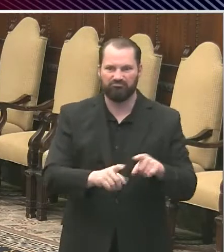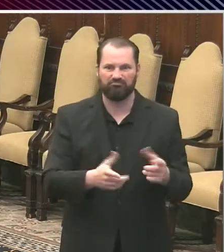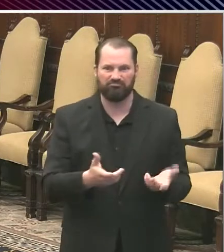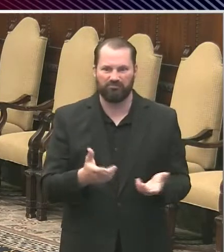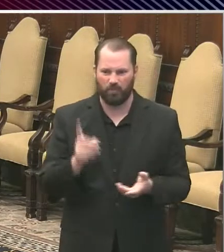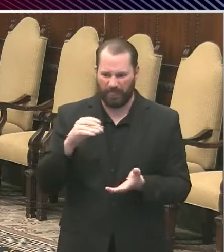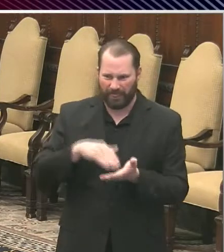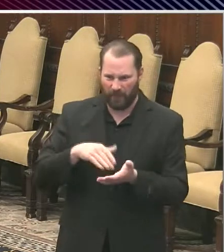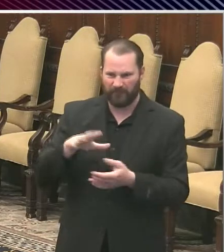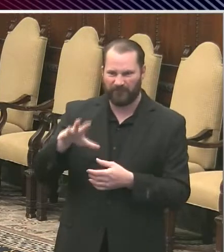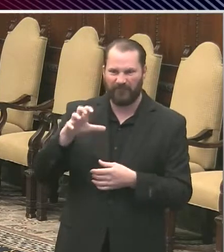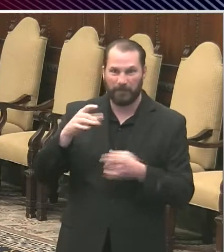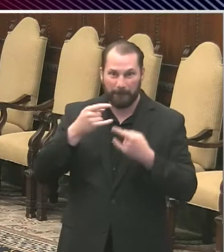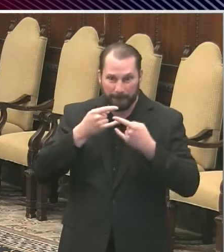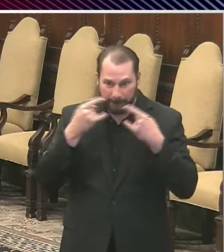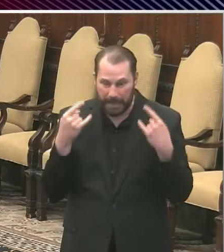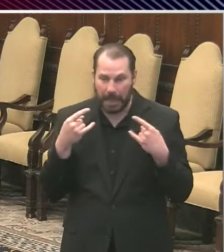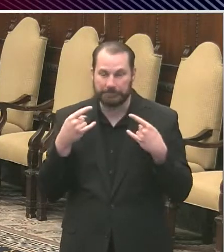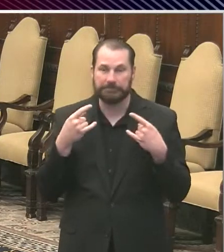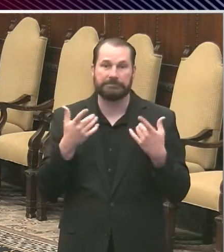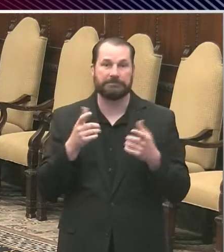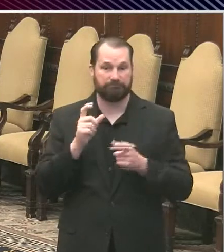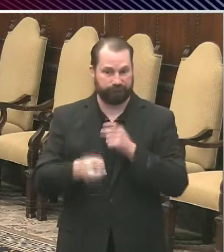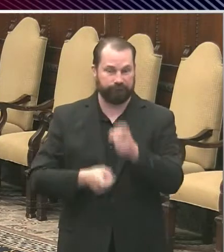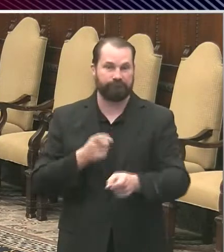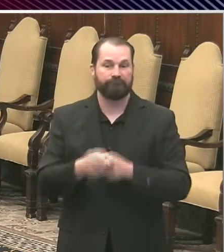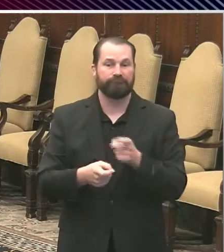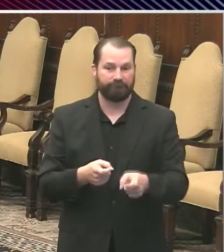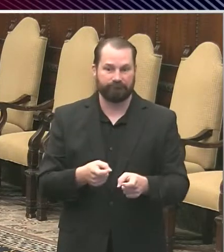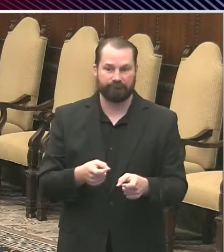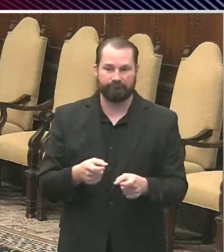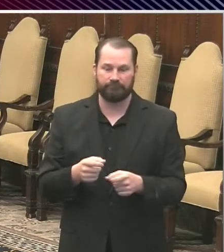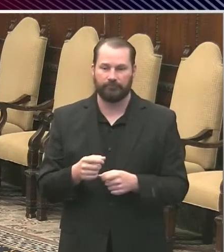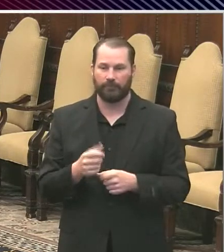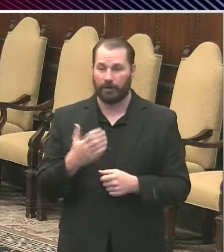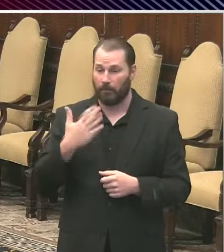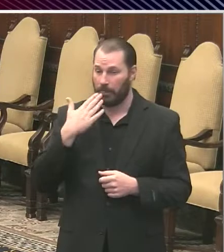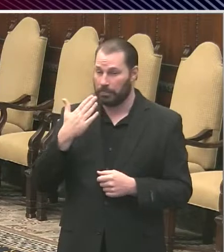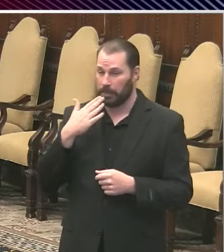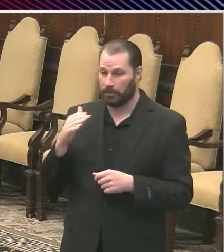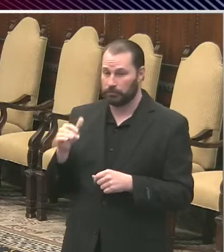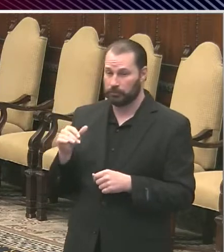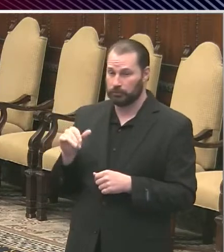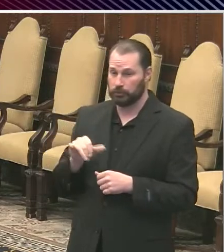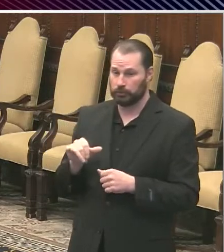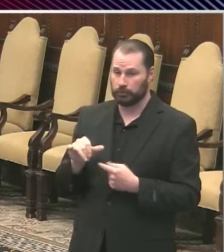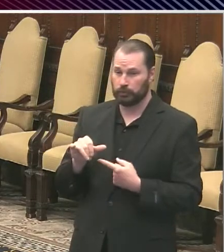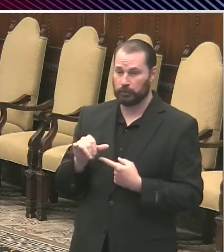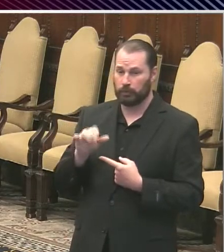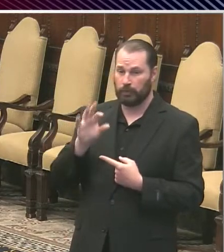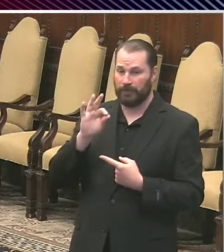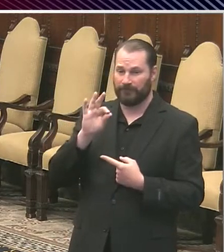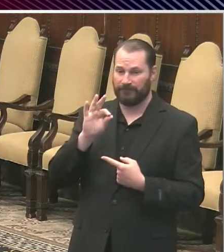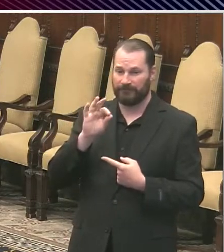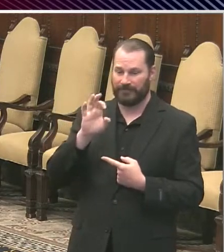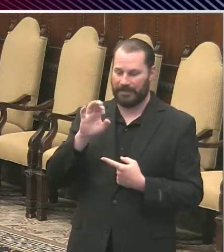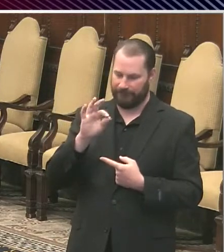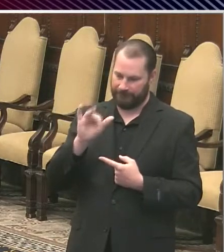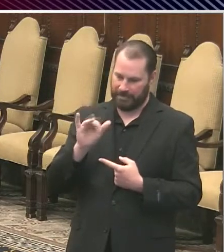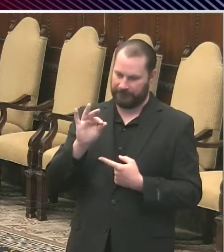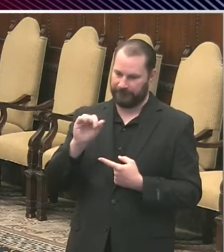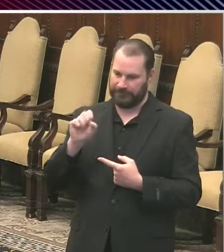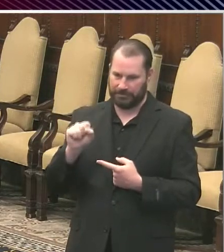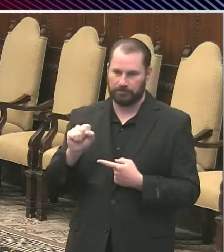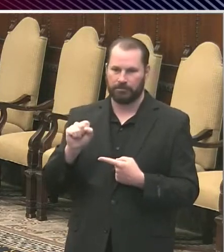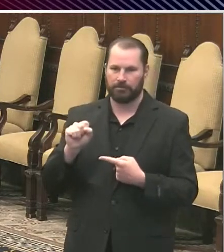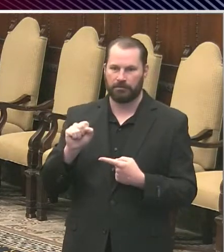And finally, a huge thank you to the FIFAS North America, with support from Holt Logistics for donating 10,000 pounds of fresh